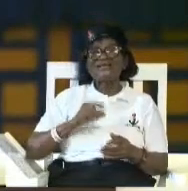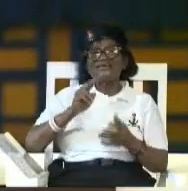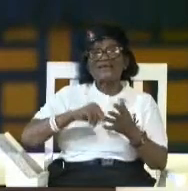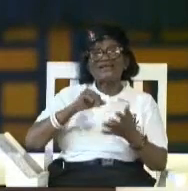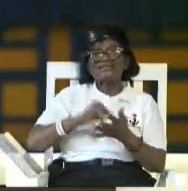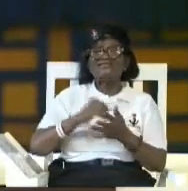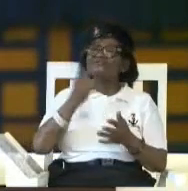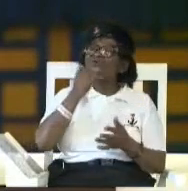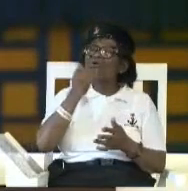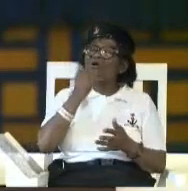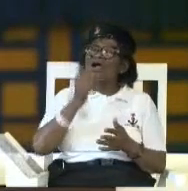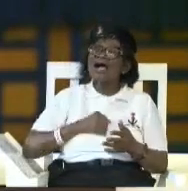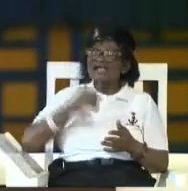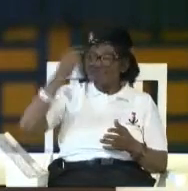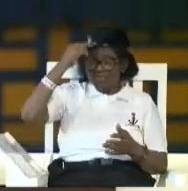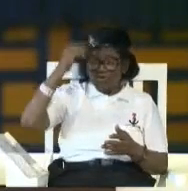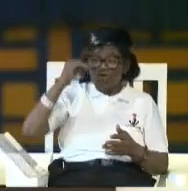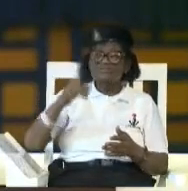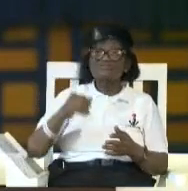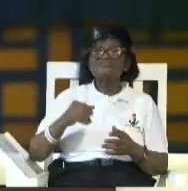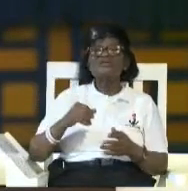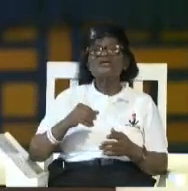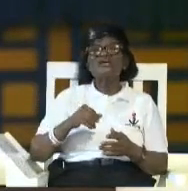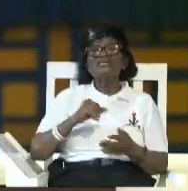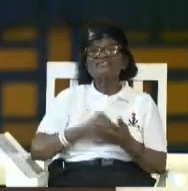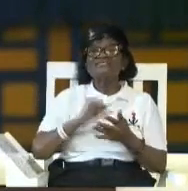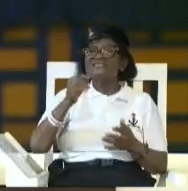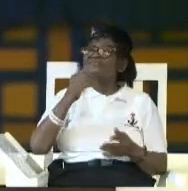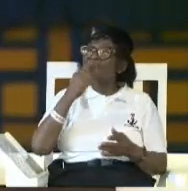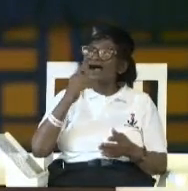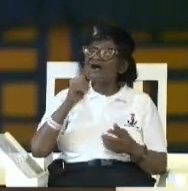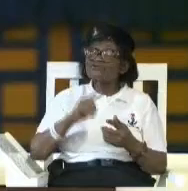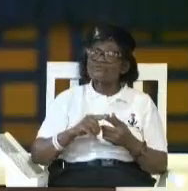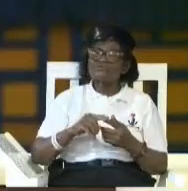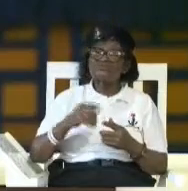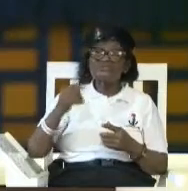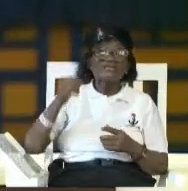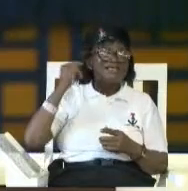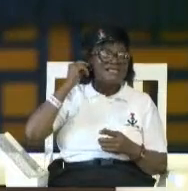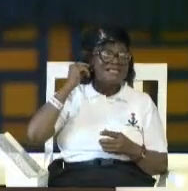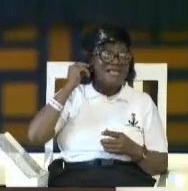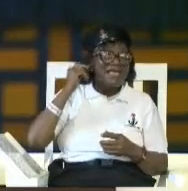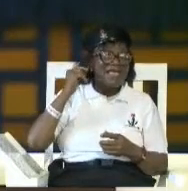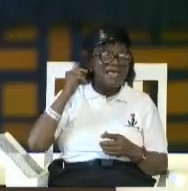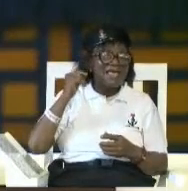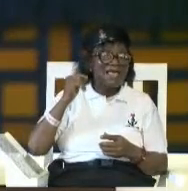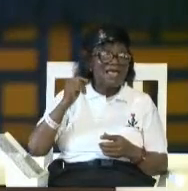he said, I said mouth to mouth.